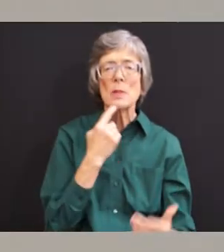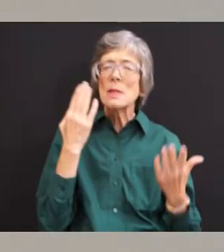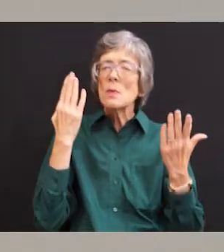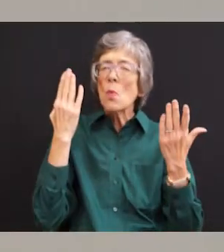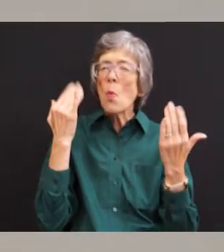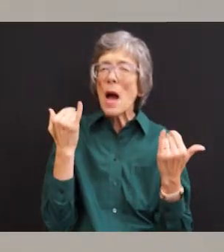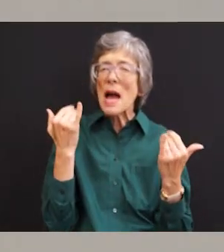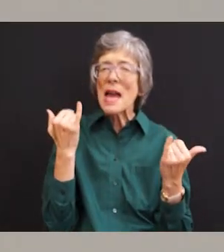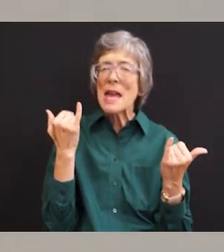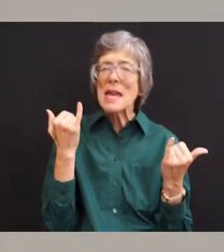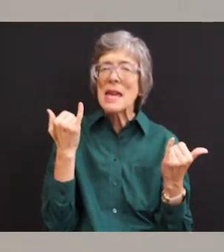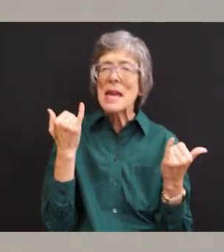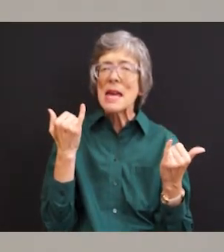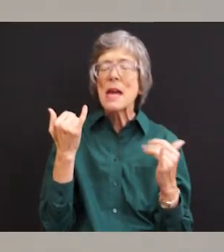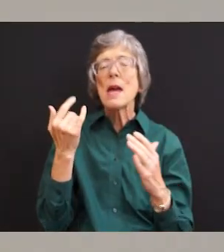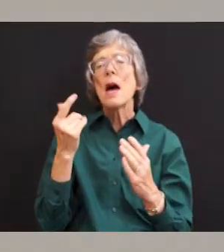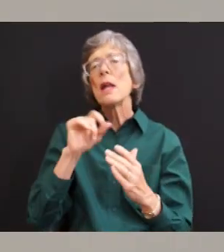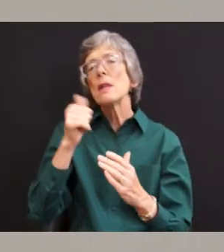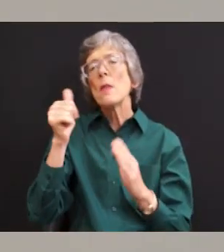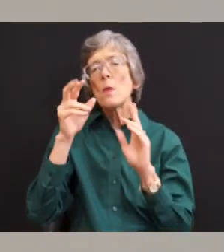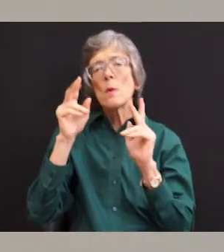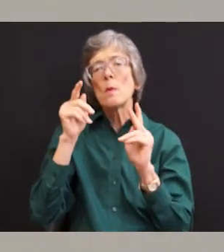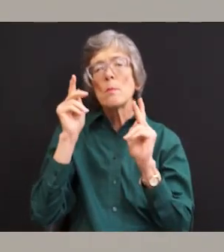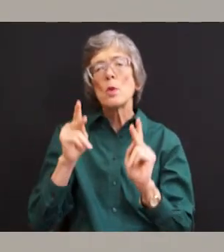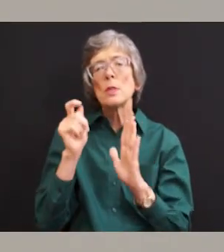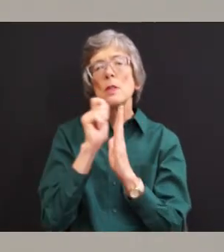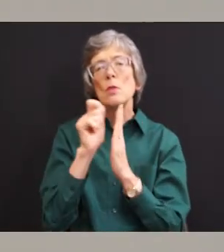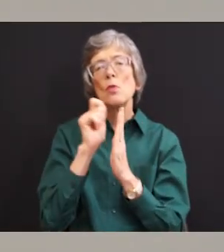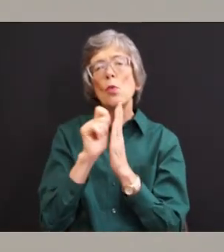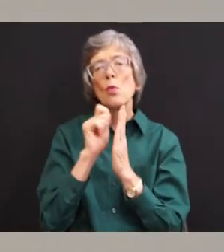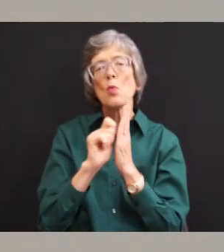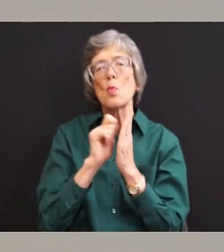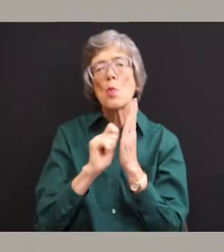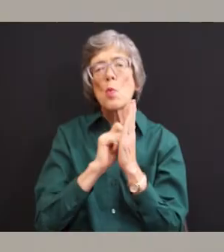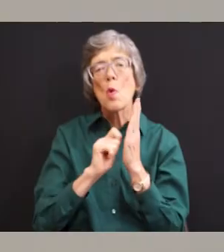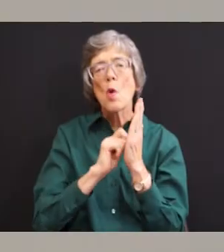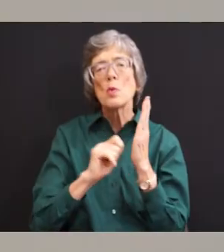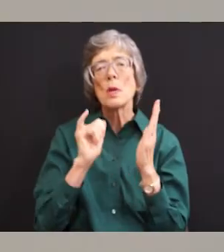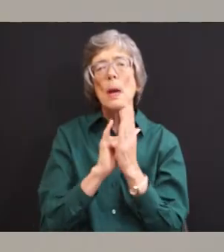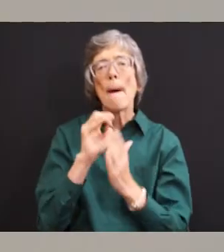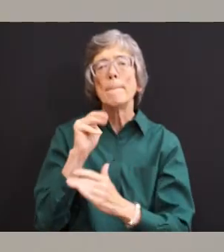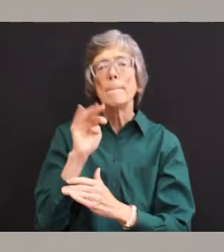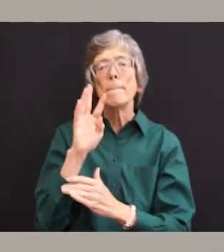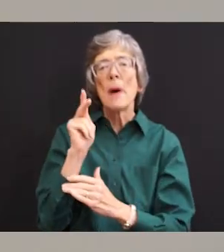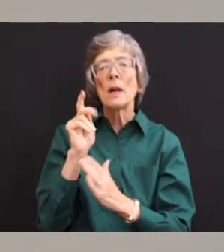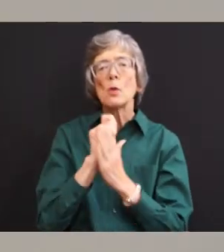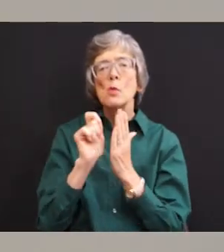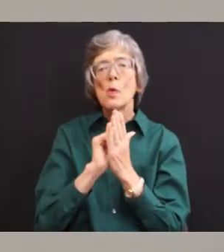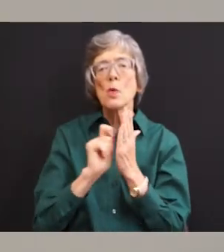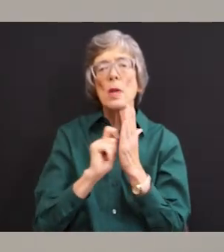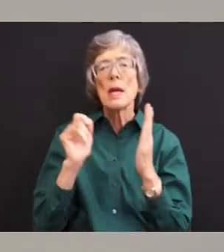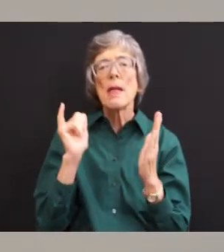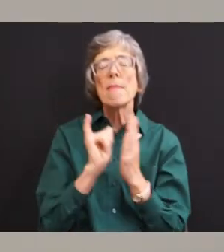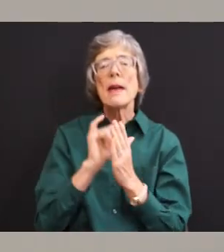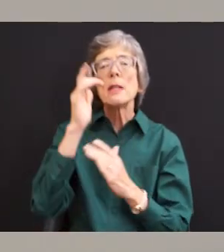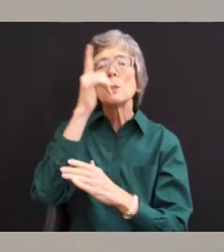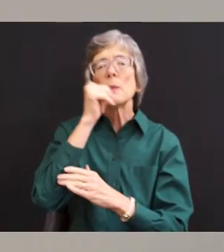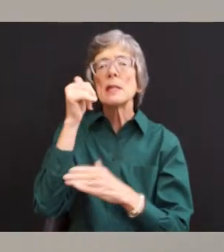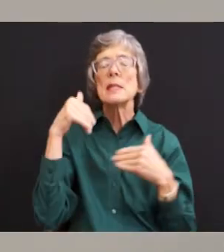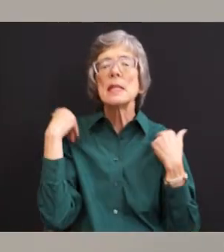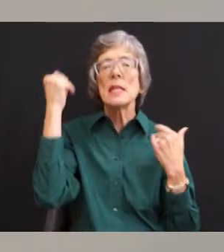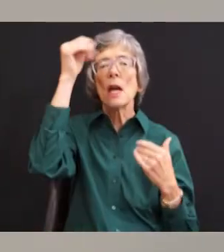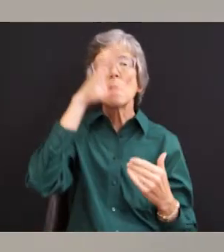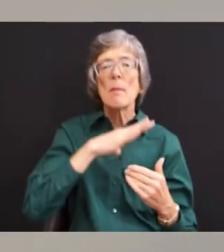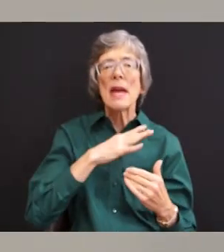In a commentary on this passage, Erasmo Maricacus, a Trappist monk, says that it's because this young man can